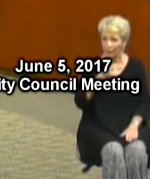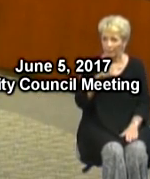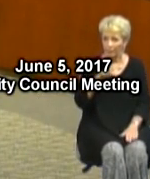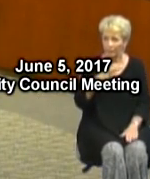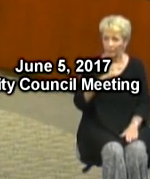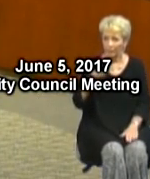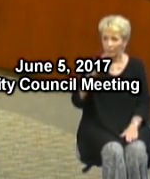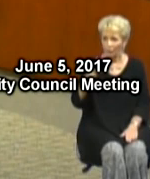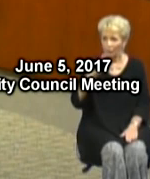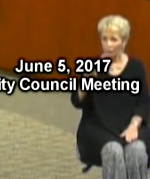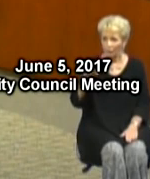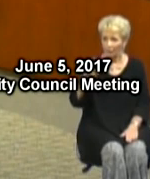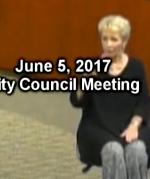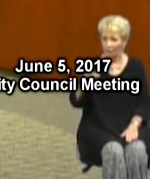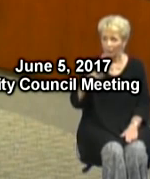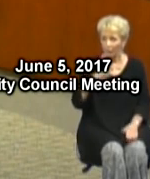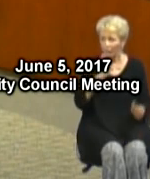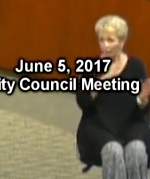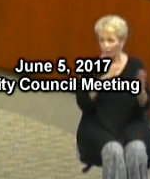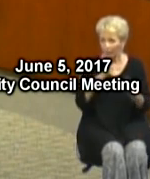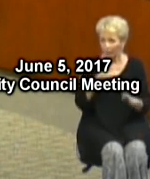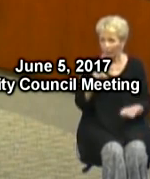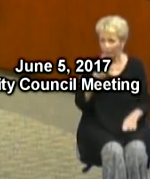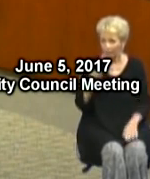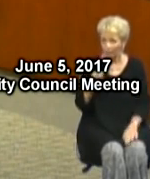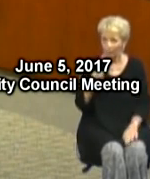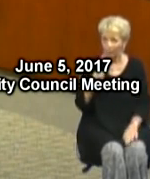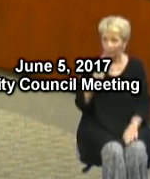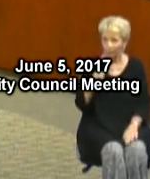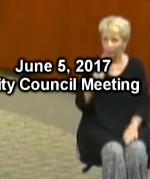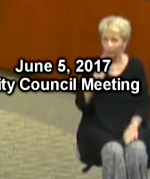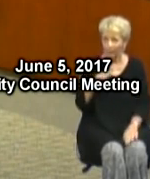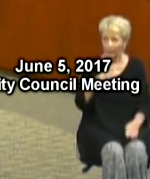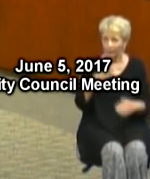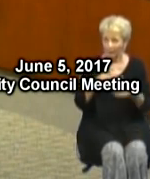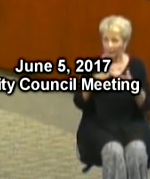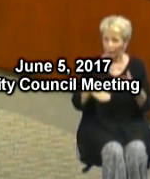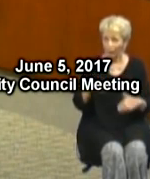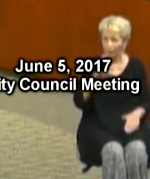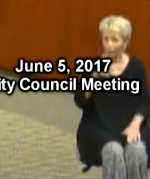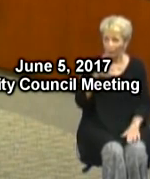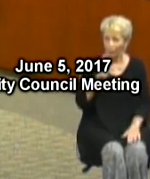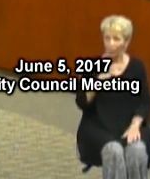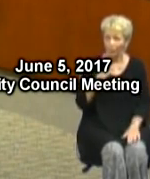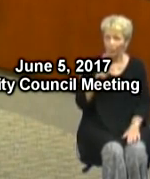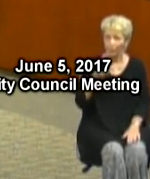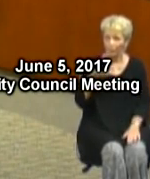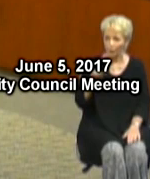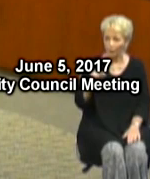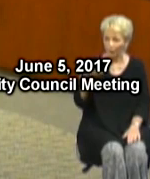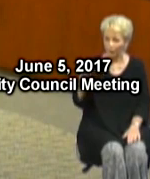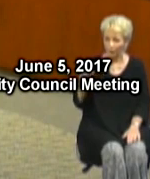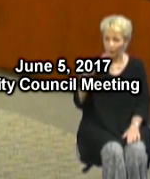Rick Lingerfelt to the Planning and Zoning Commission for the terms to expire